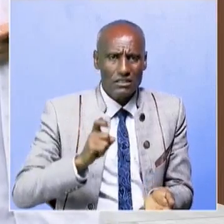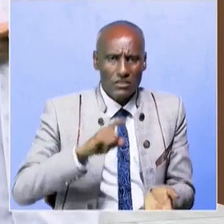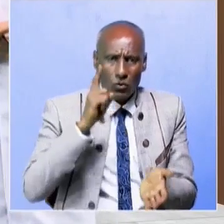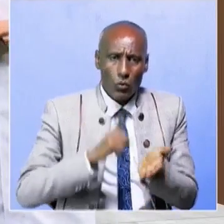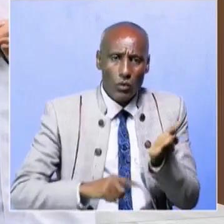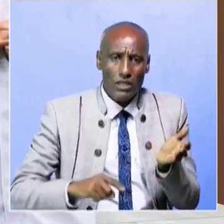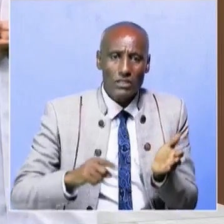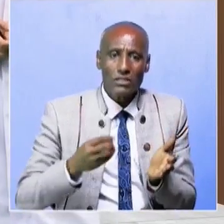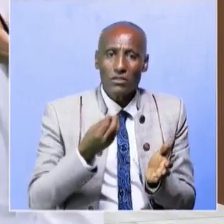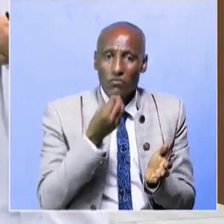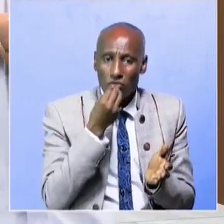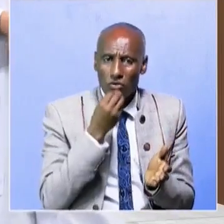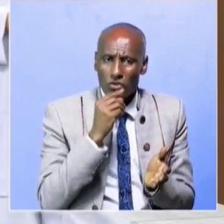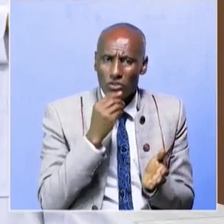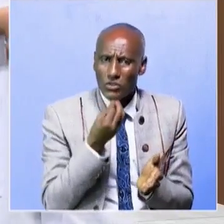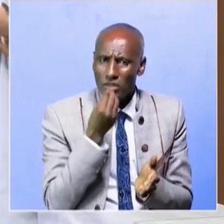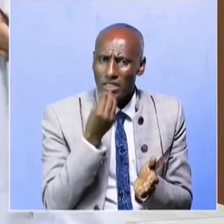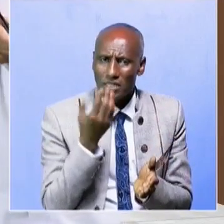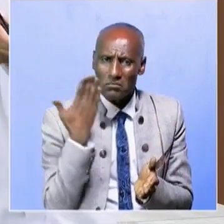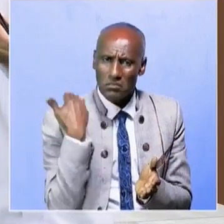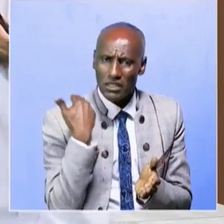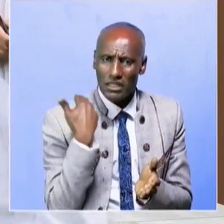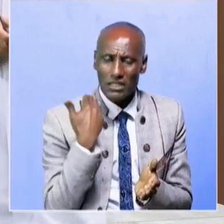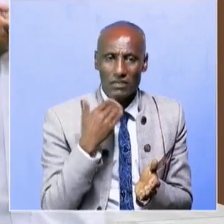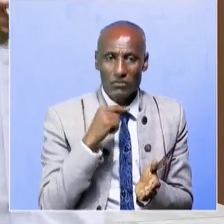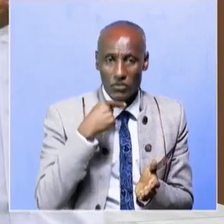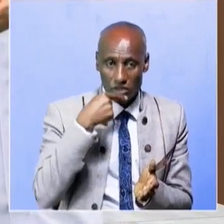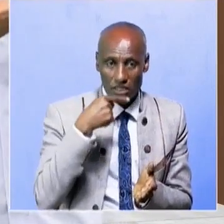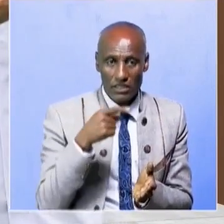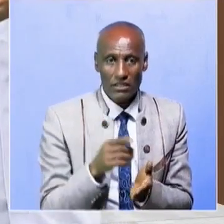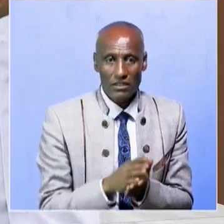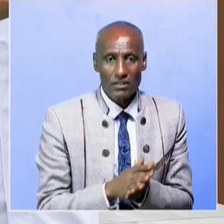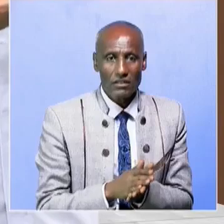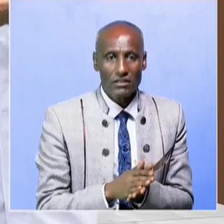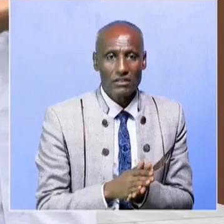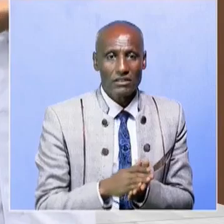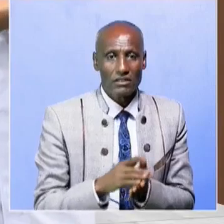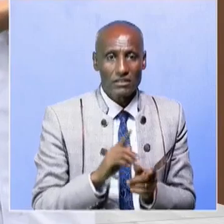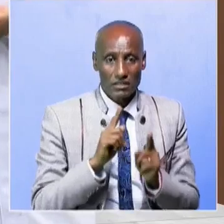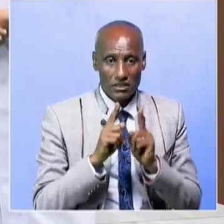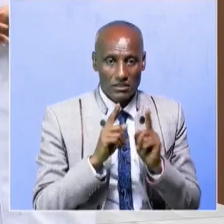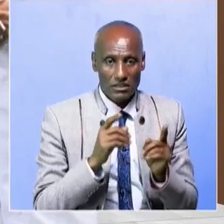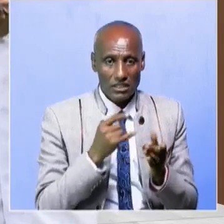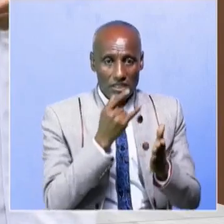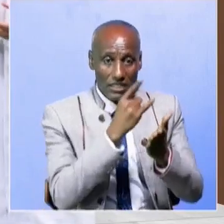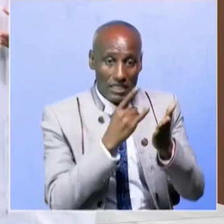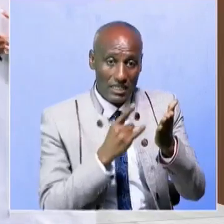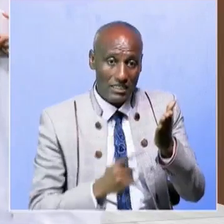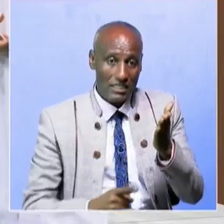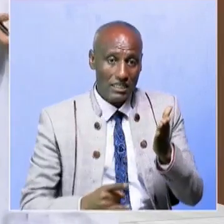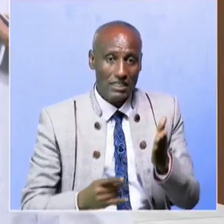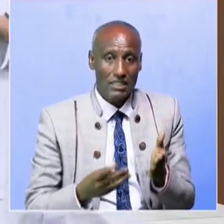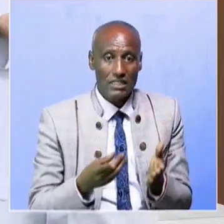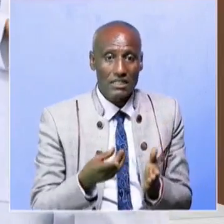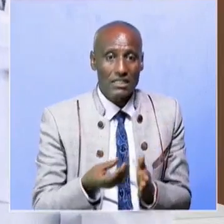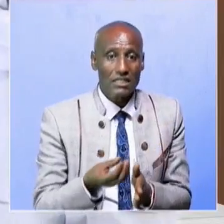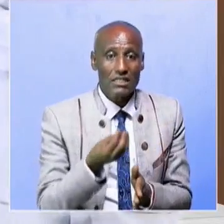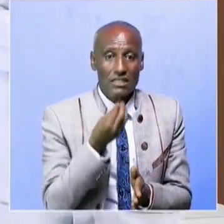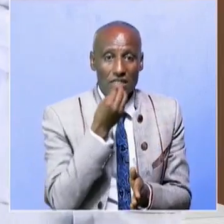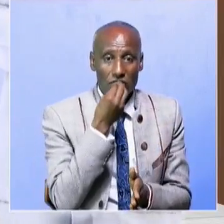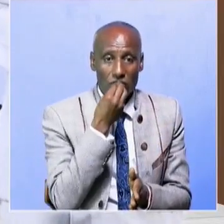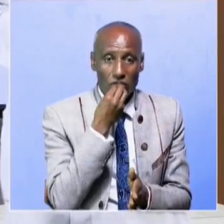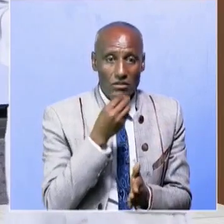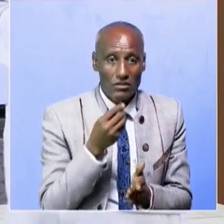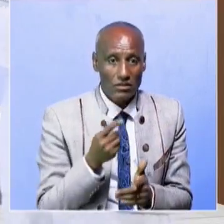did you eat earlier? And if you start listing the food, the doctor might reply to you